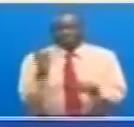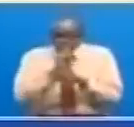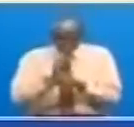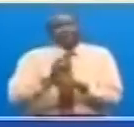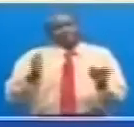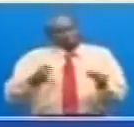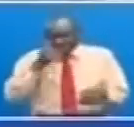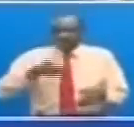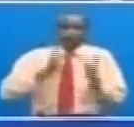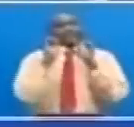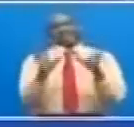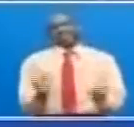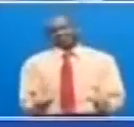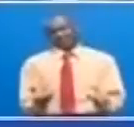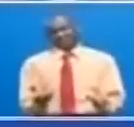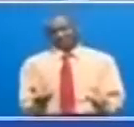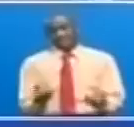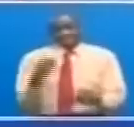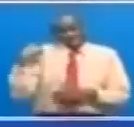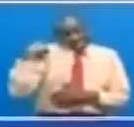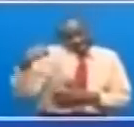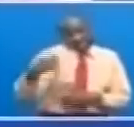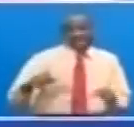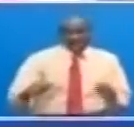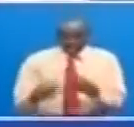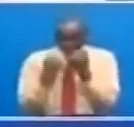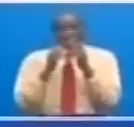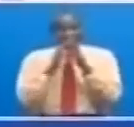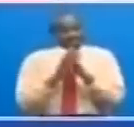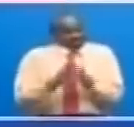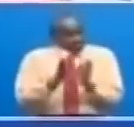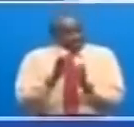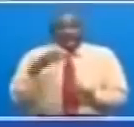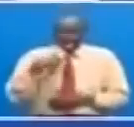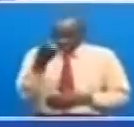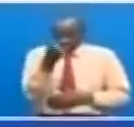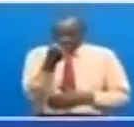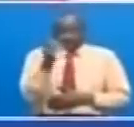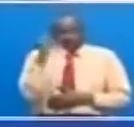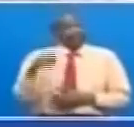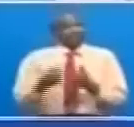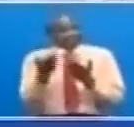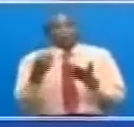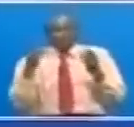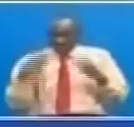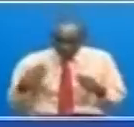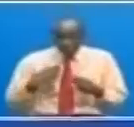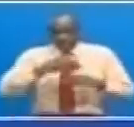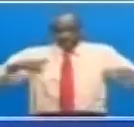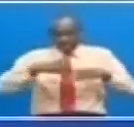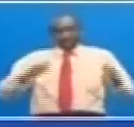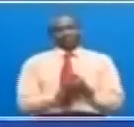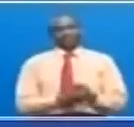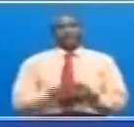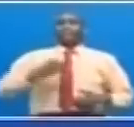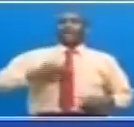hazitumiki vile inavyotakikana. During a recent religious function, the subject provided political fodder as battle lines were drawn.